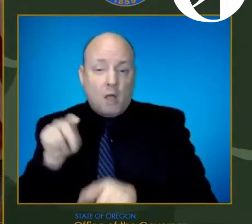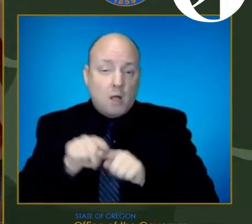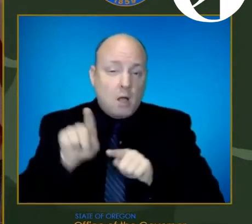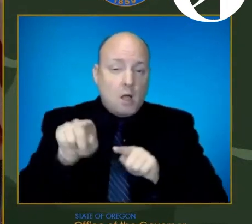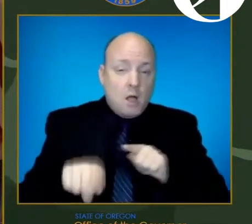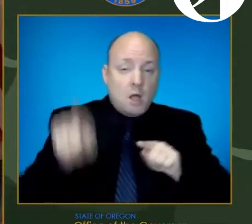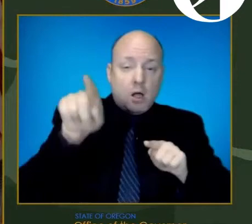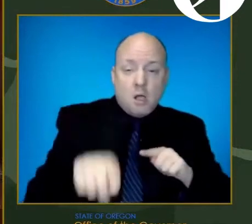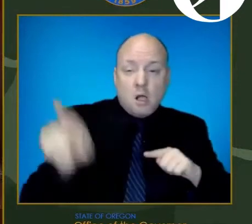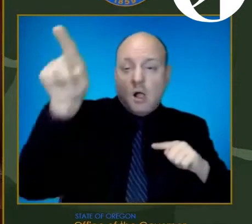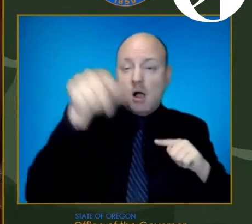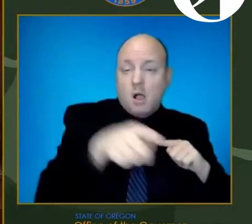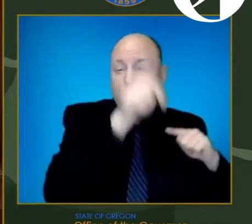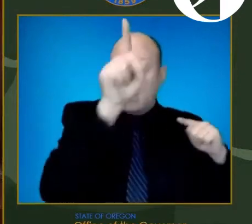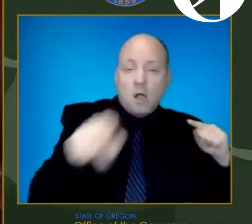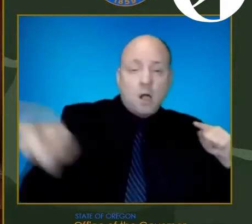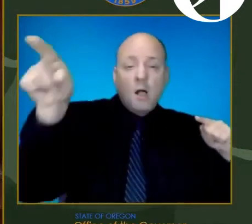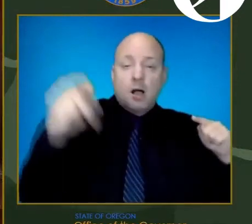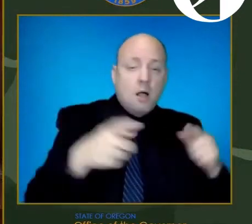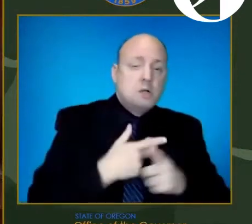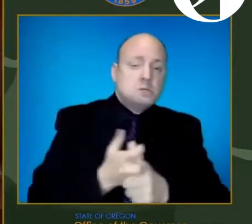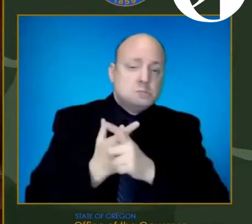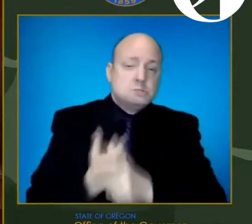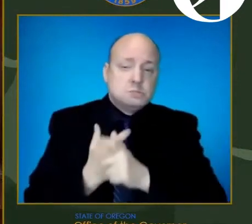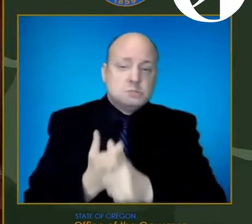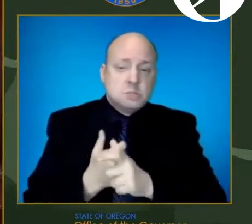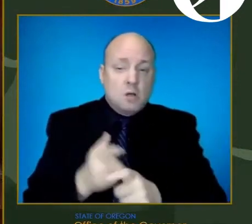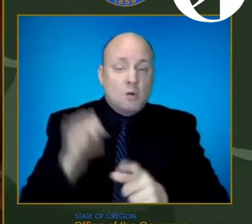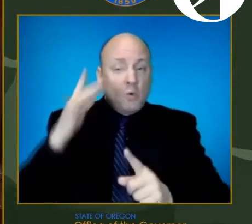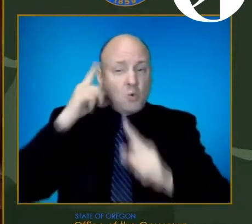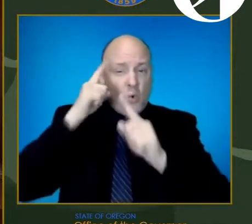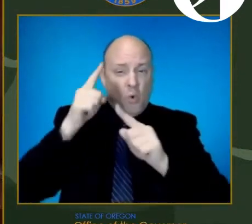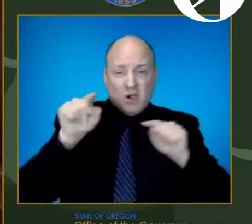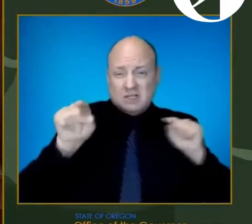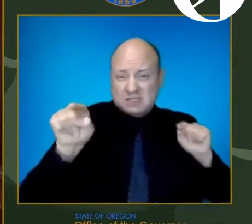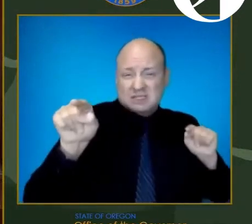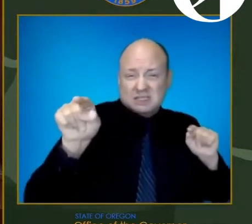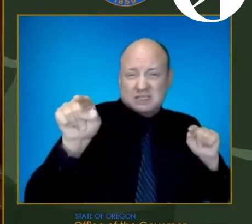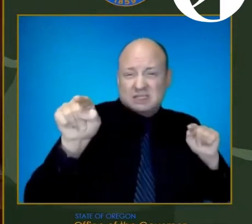the horizon. And just when you think you can't